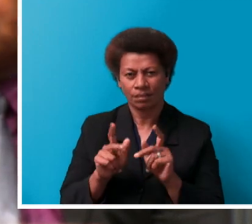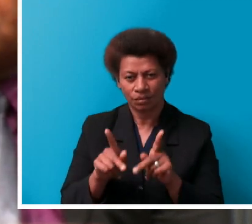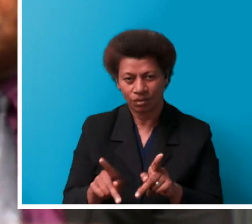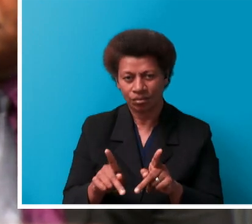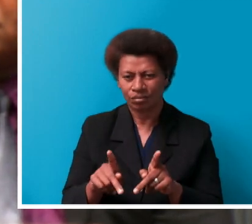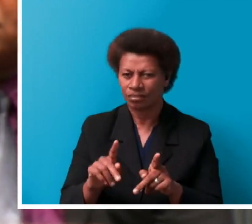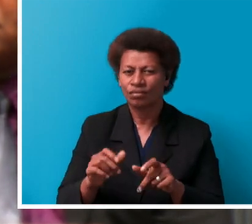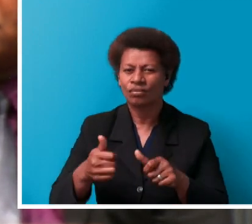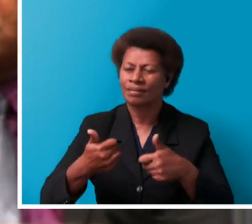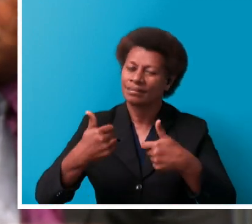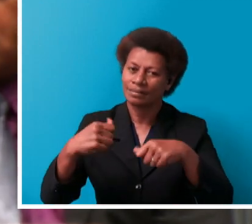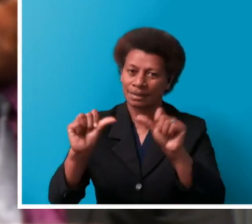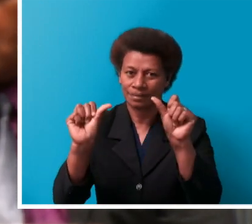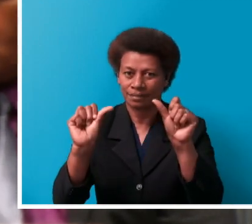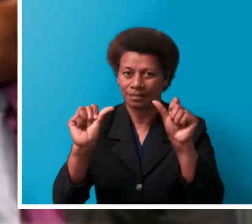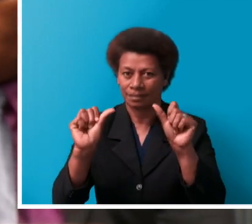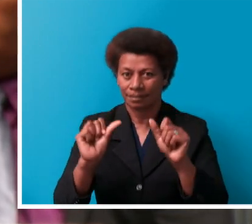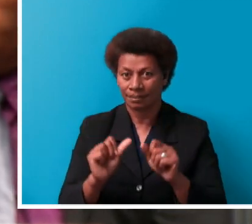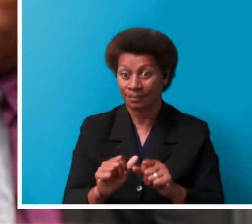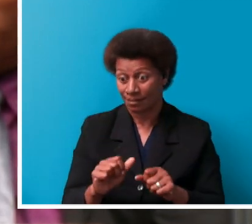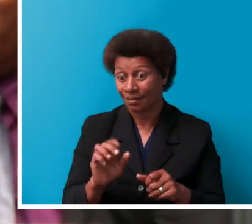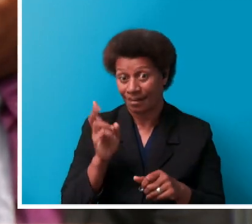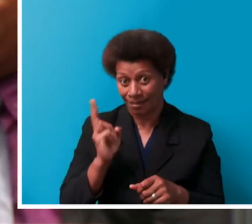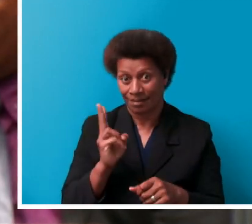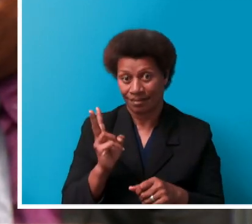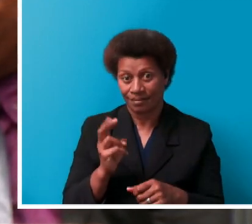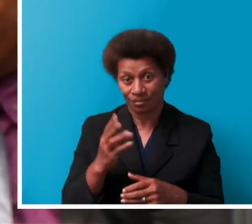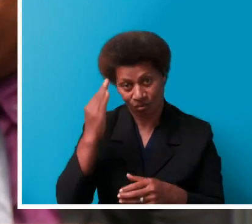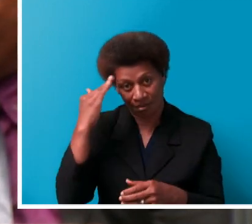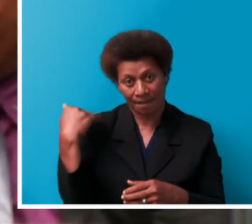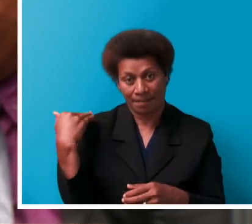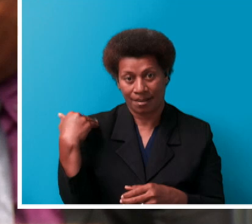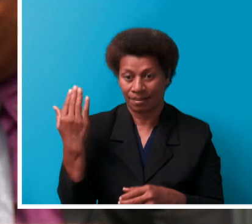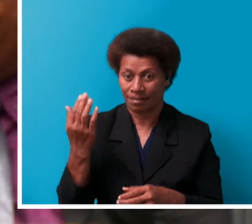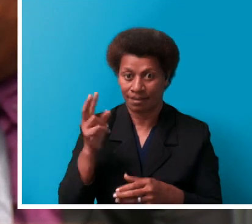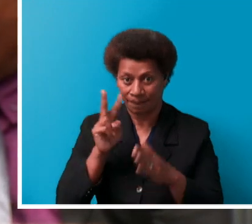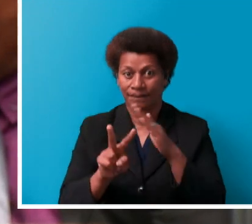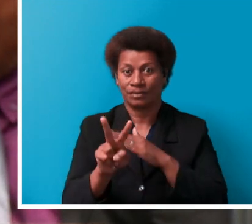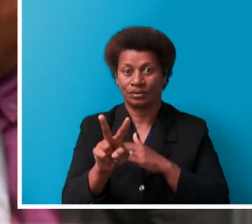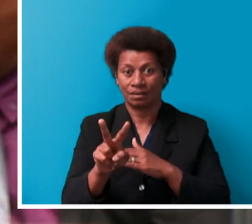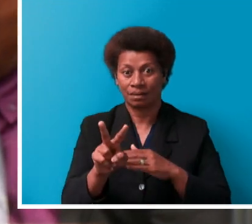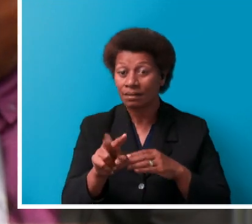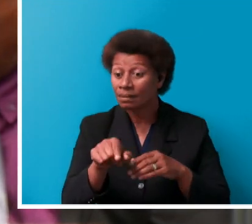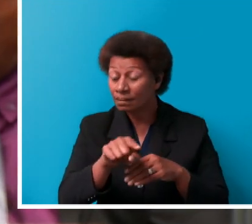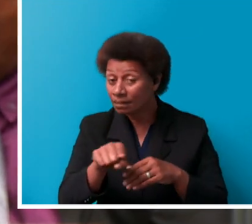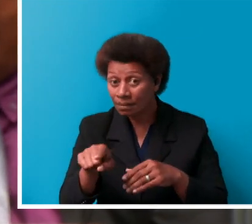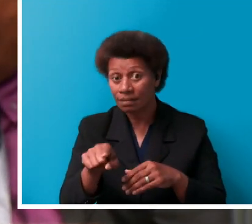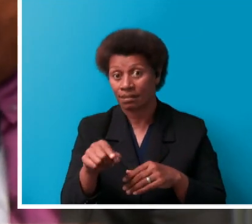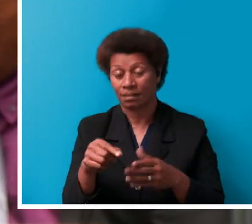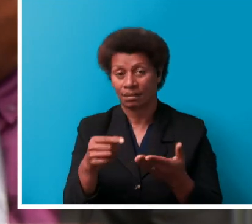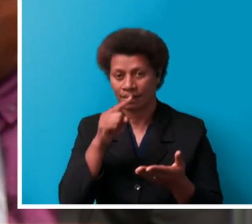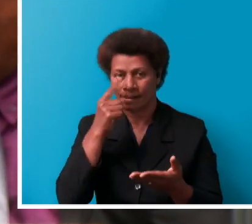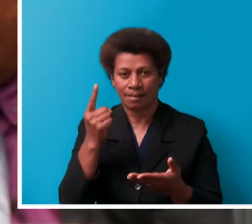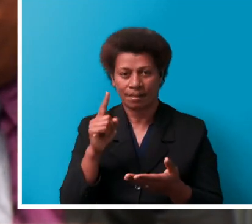succeed. And I echo that vision today. But we must also understand that this vision cannot be